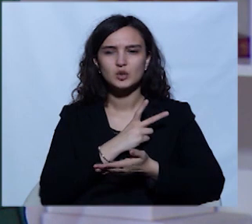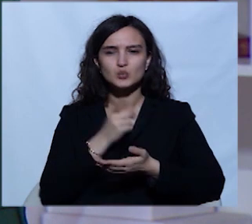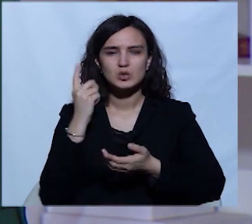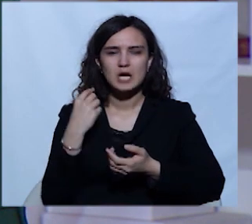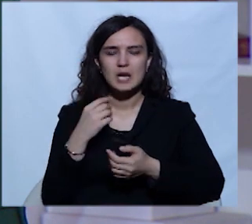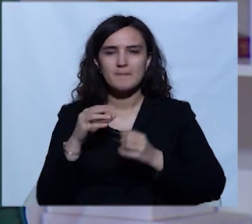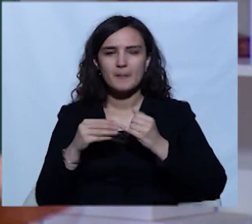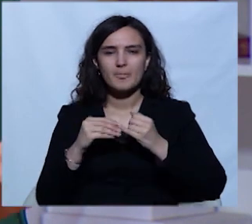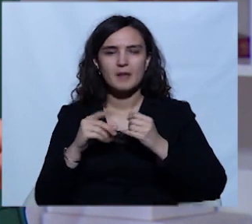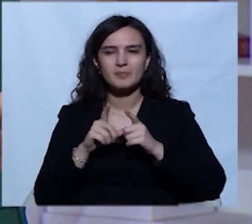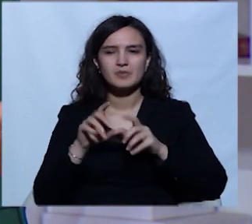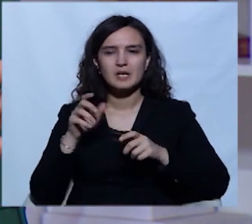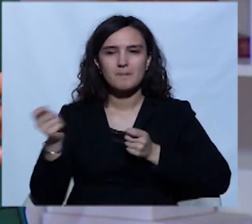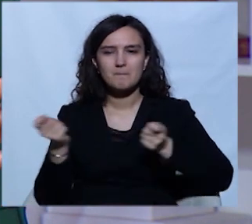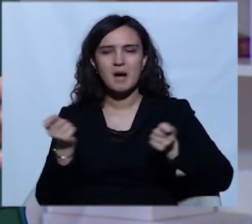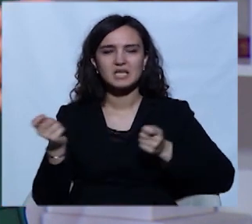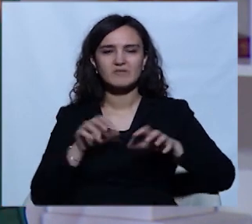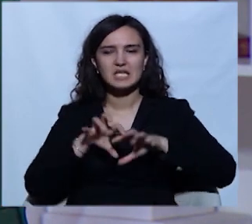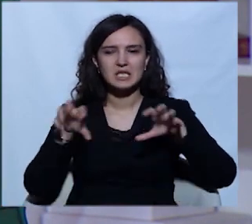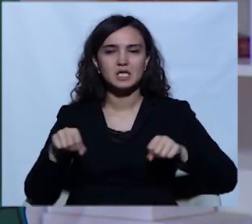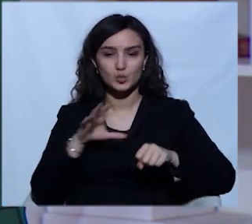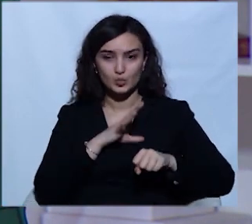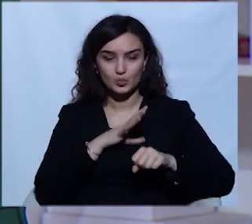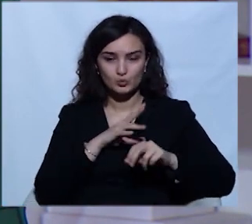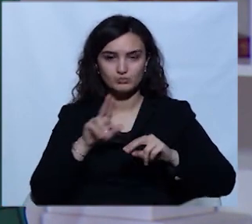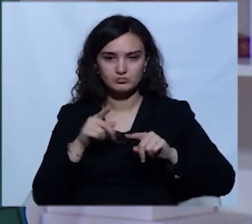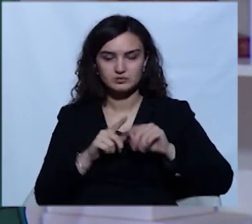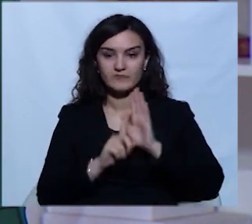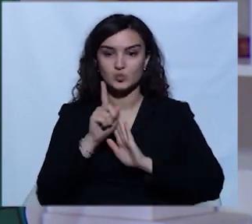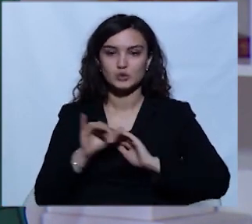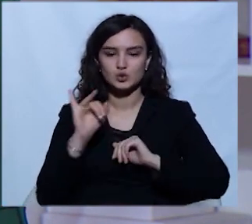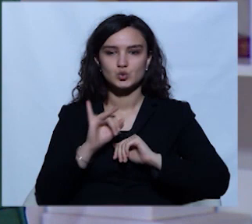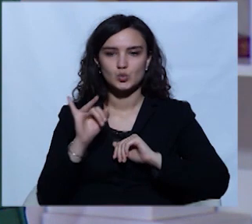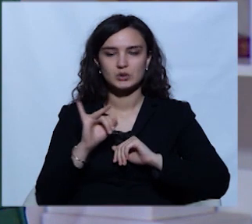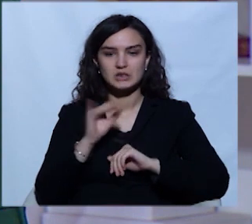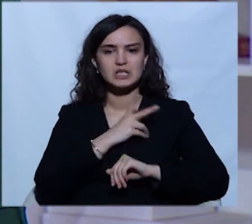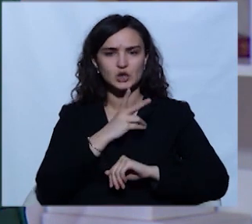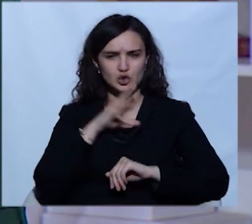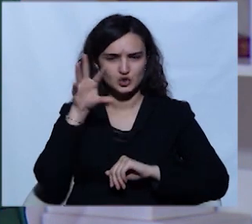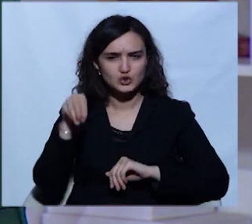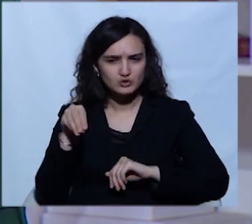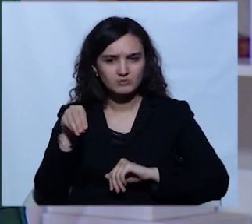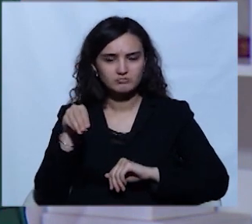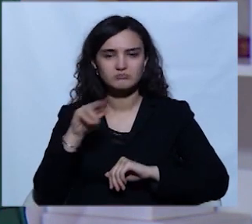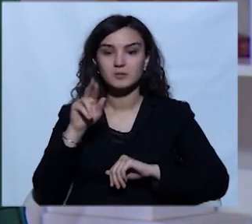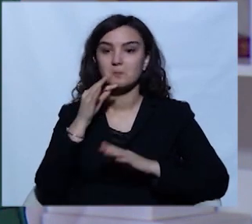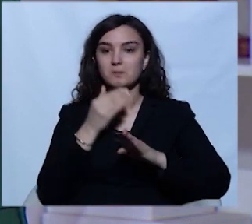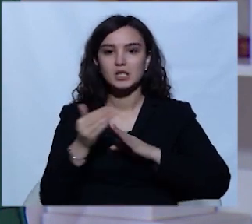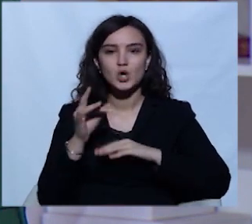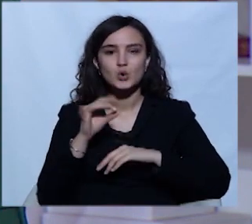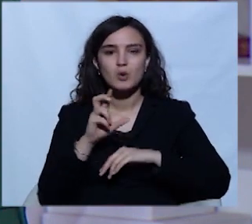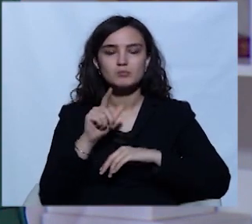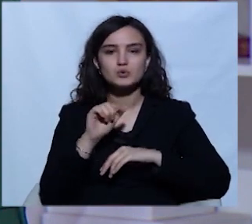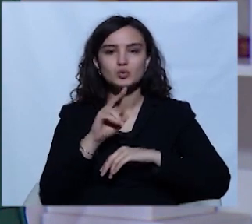they were traveling everywhere. So we start this story in England, but then Robinson